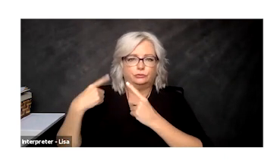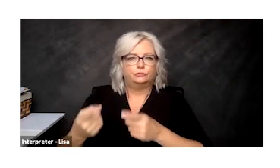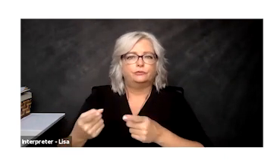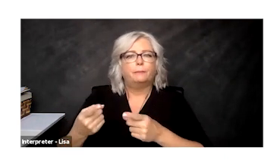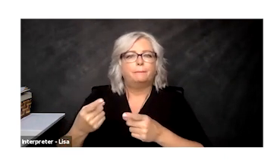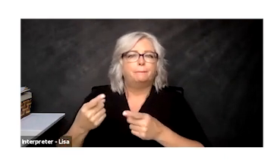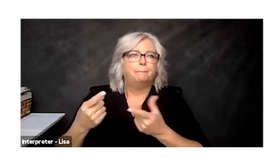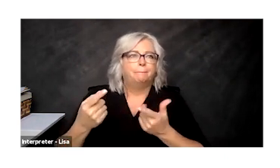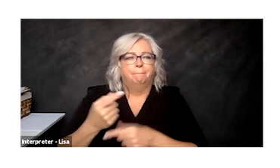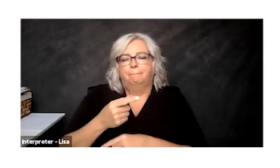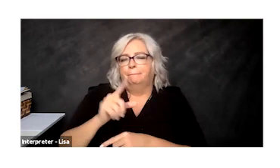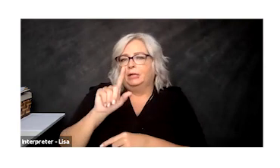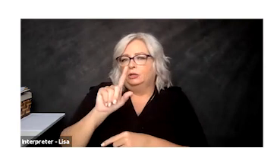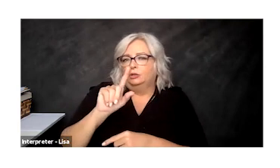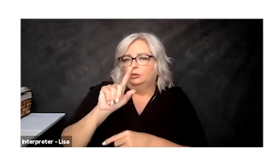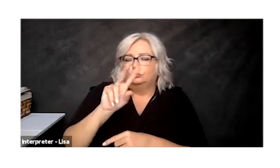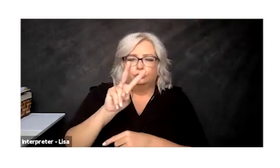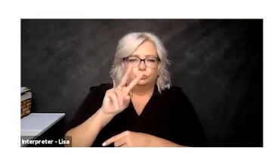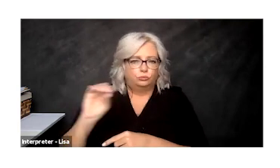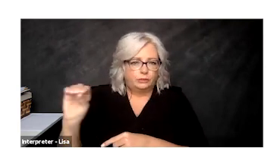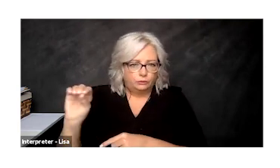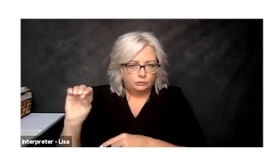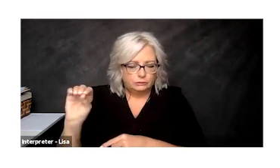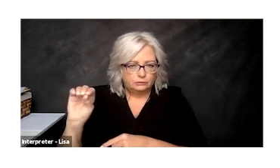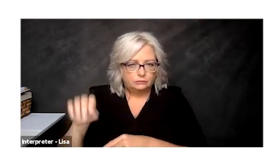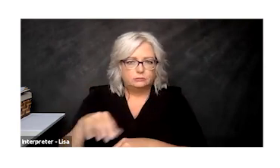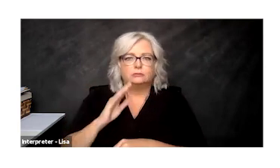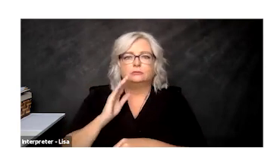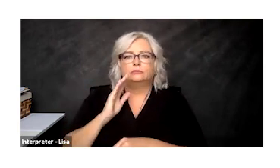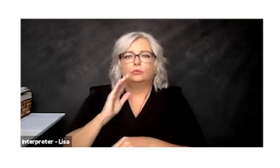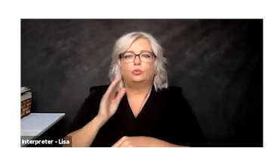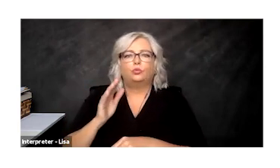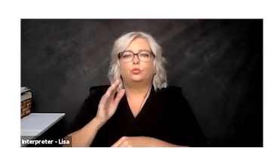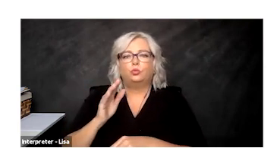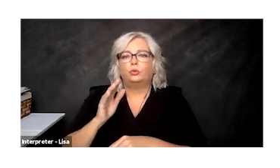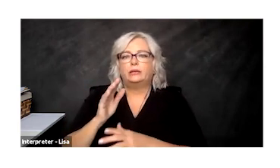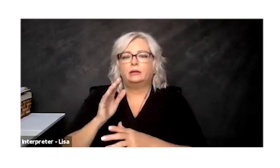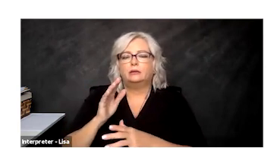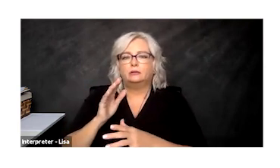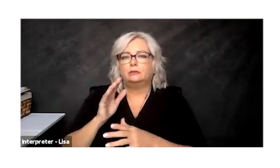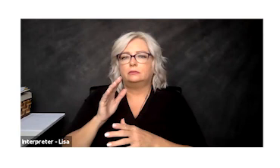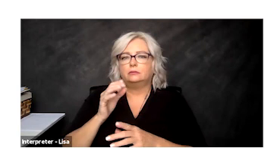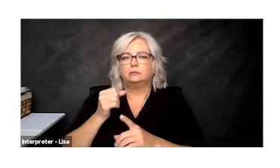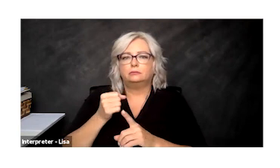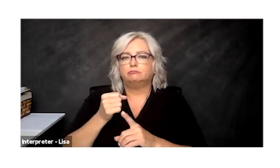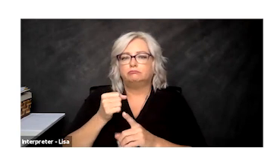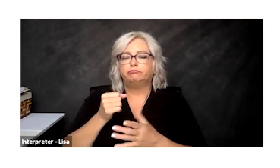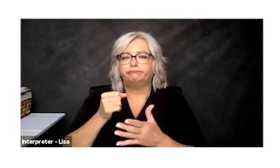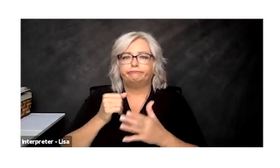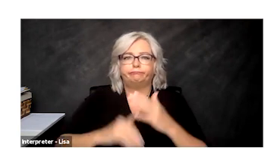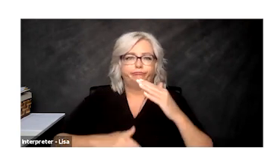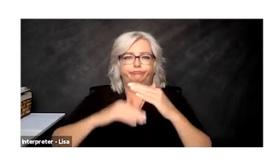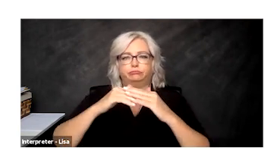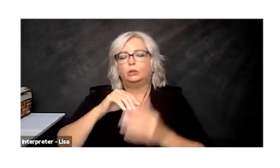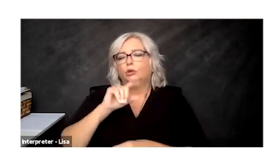and it's actually estimated to hit 1.8 trillion by 2024, according to Nielsen. And